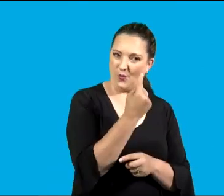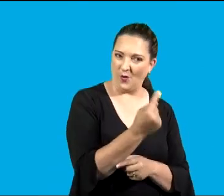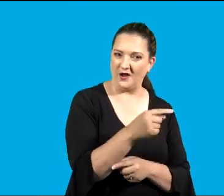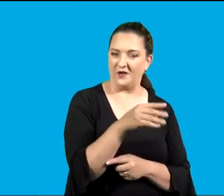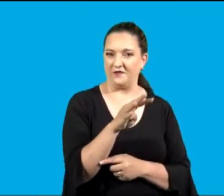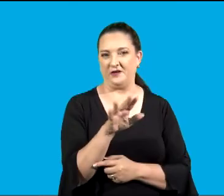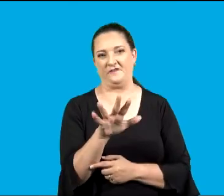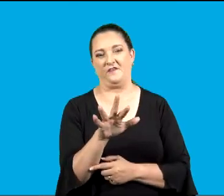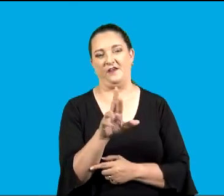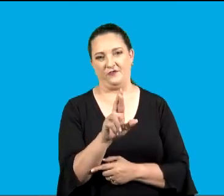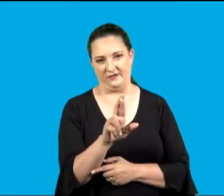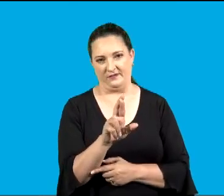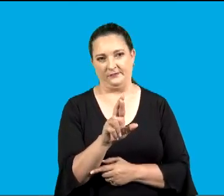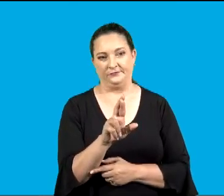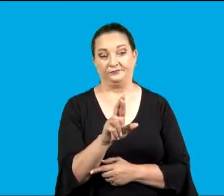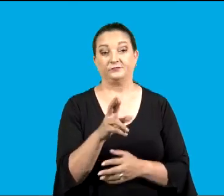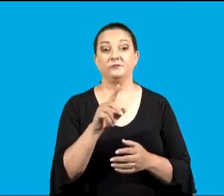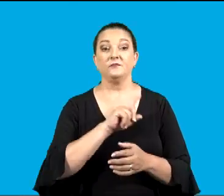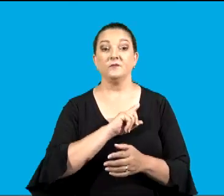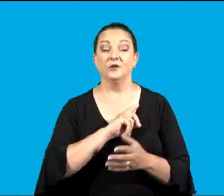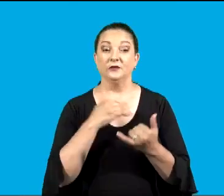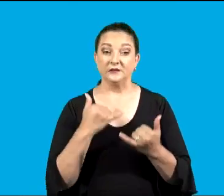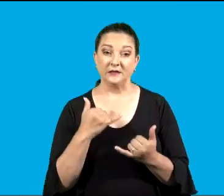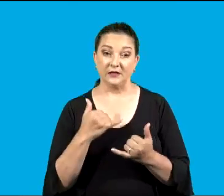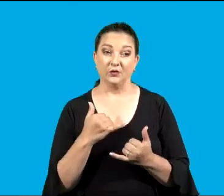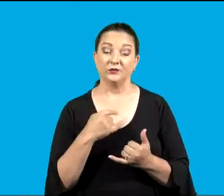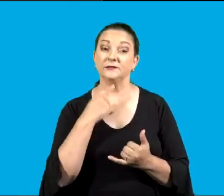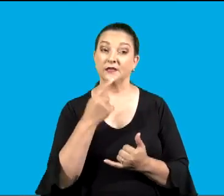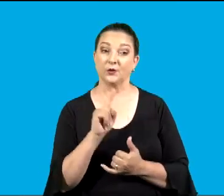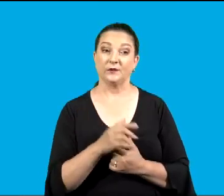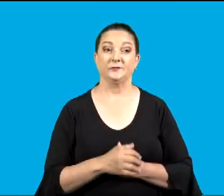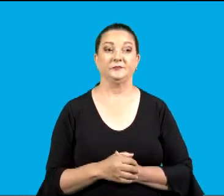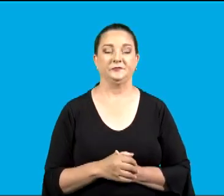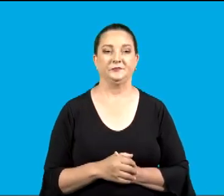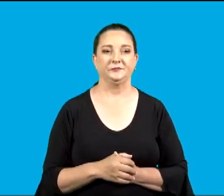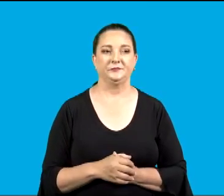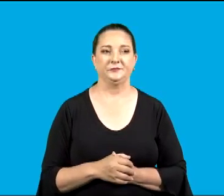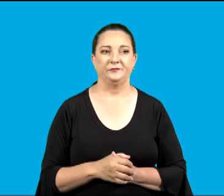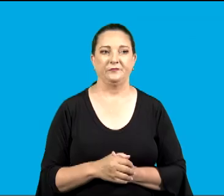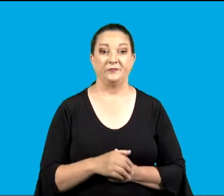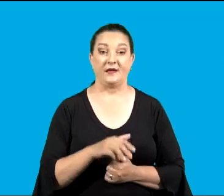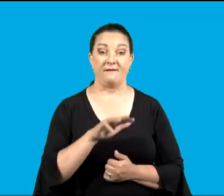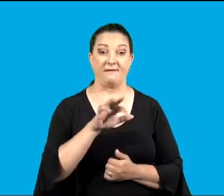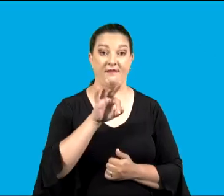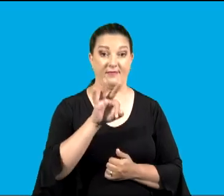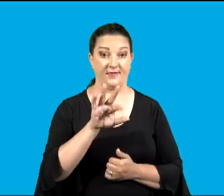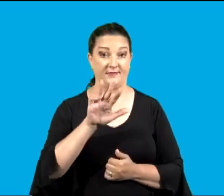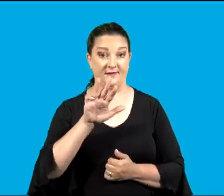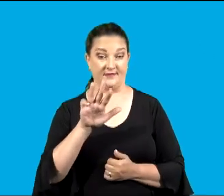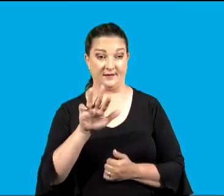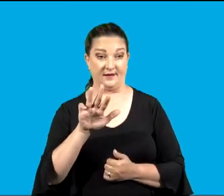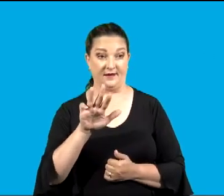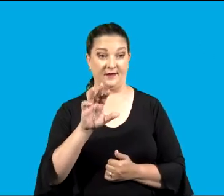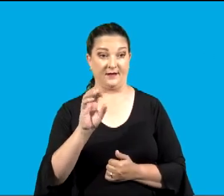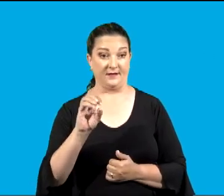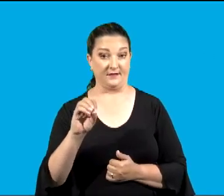cost of 45 Rand. So it means I'll now come here and then I'll say the 39,000